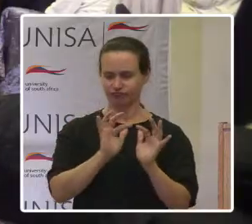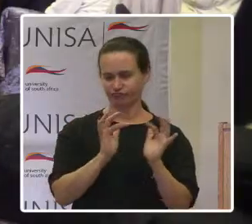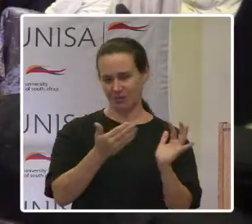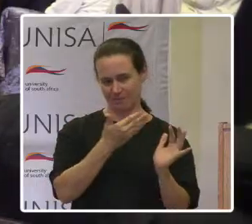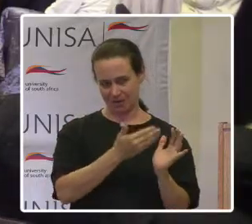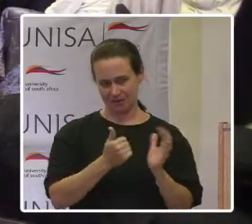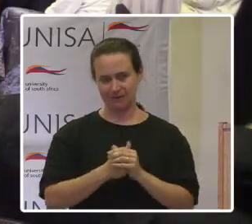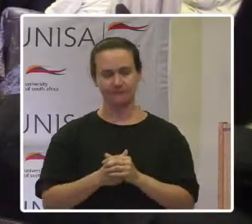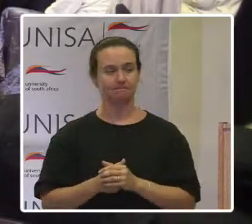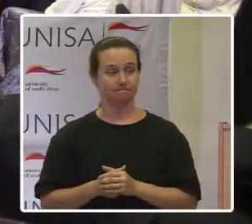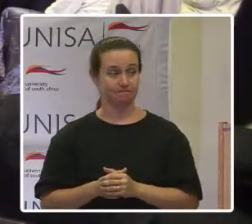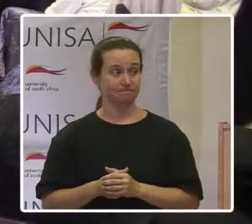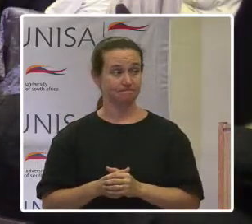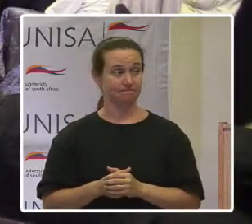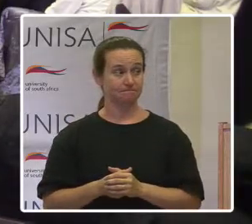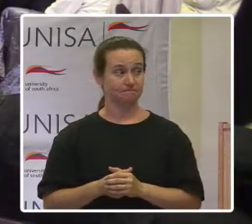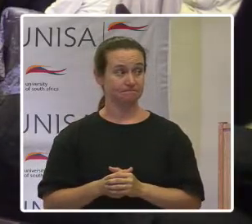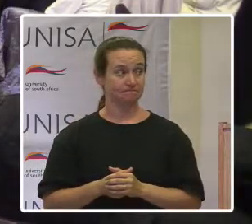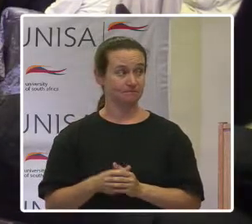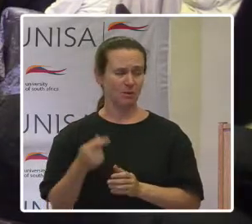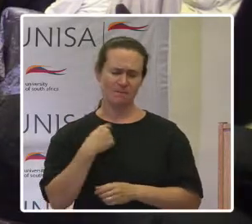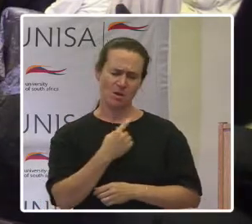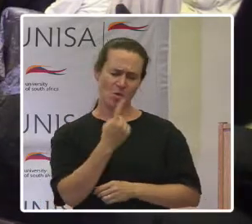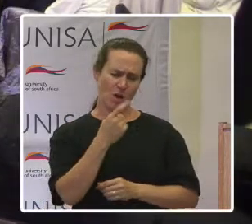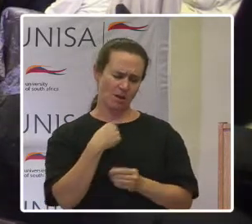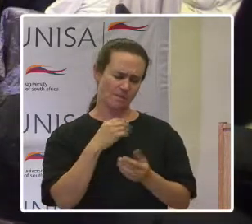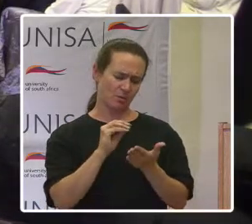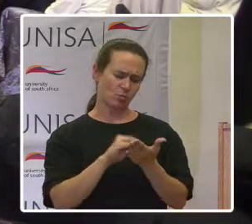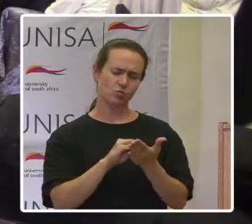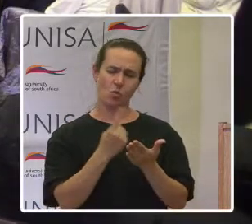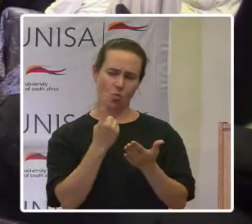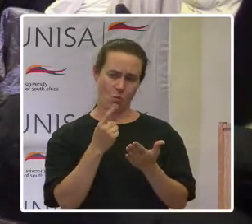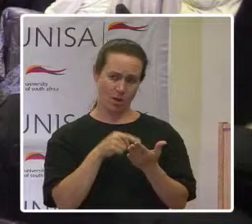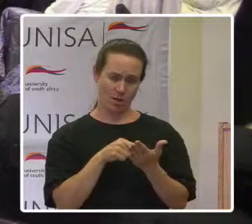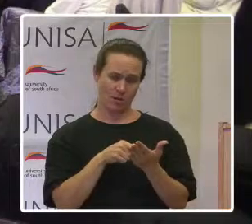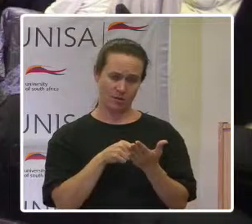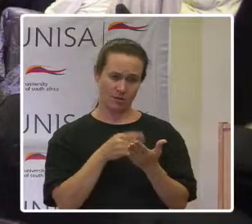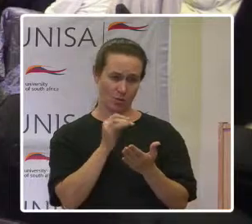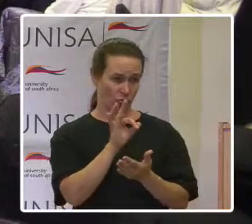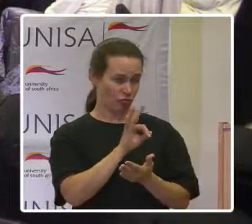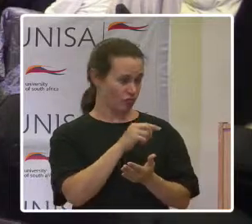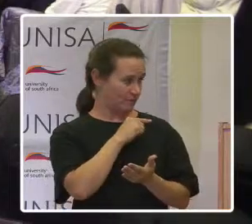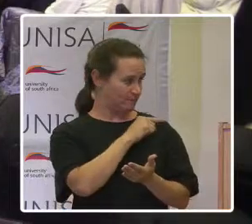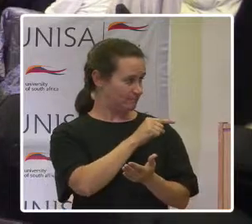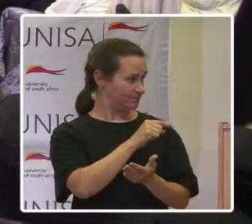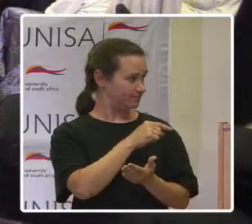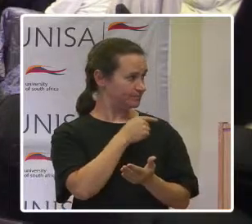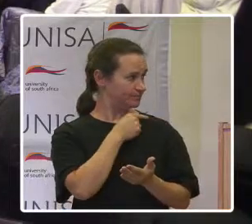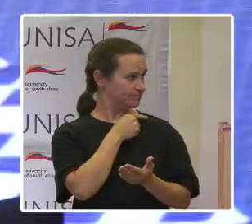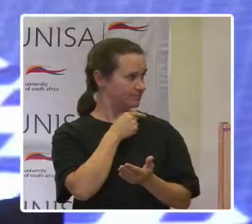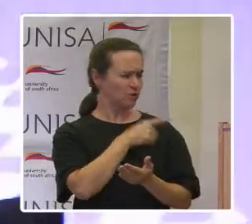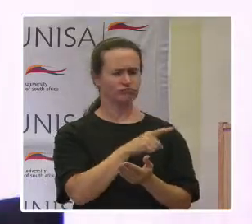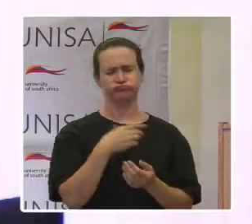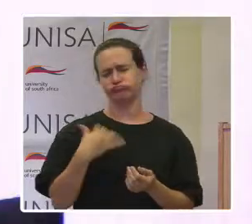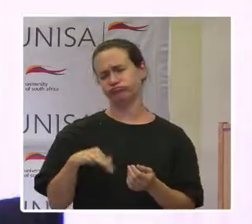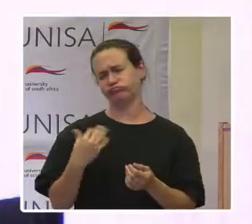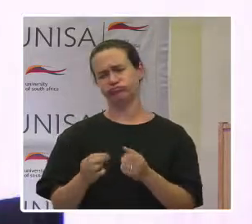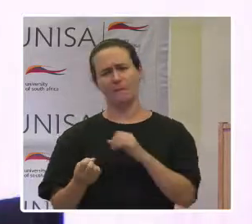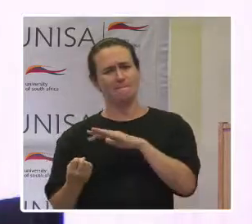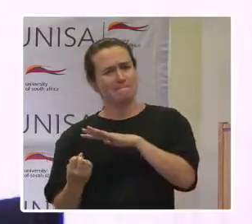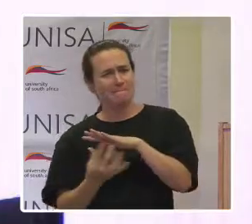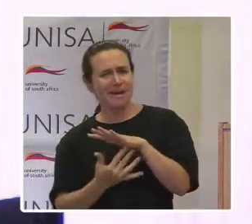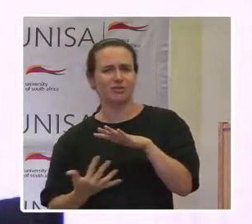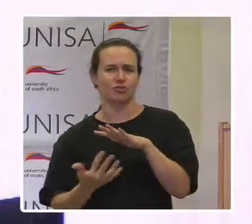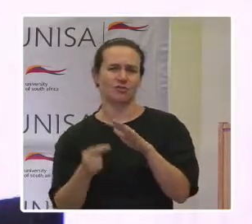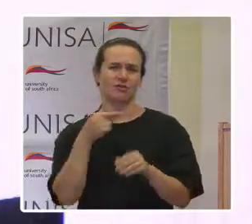panelists. And I have noted one thing with the three of you. You are very much passionate about what you